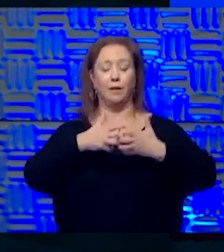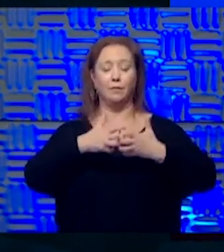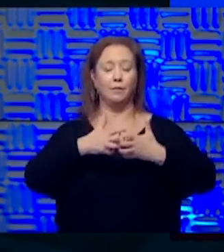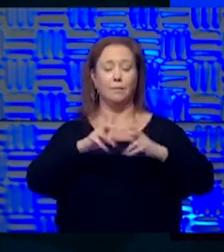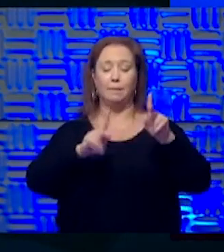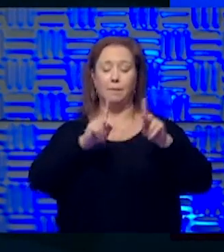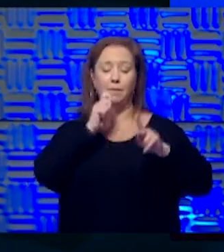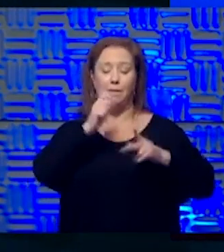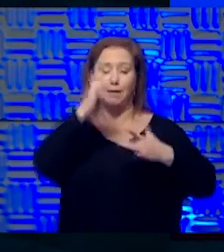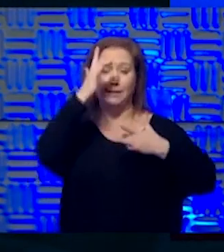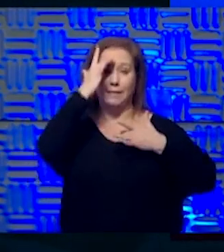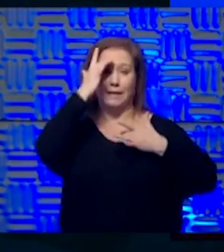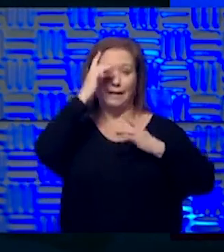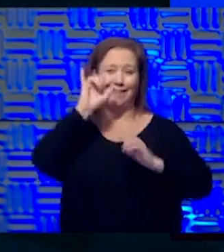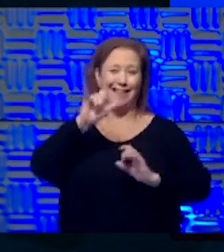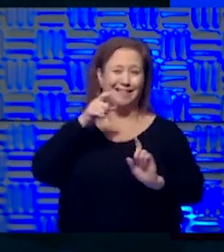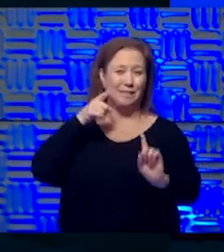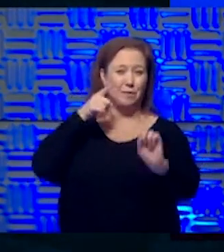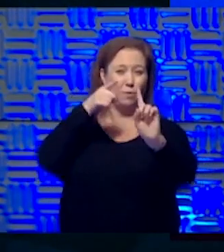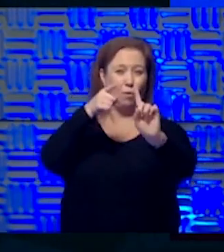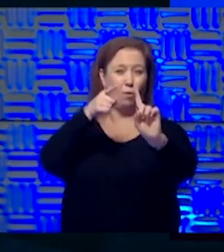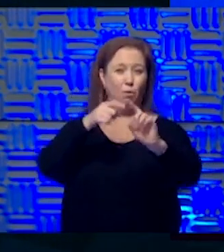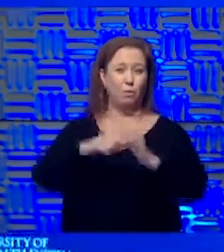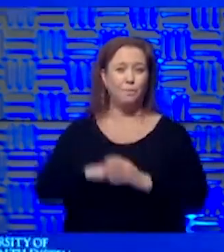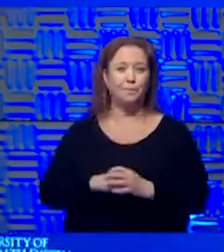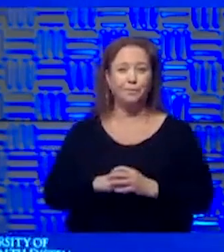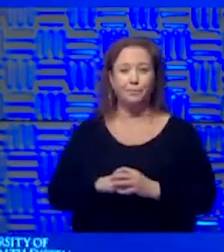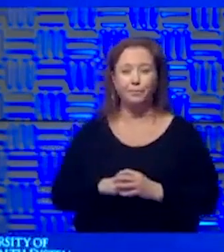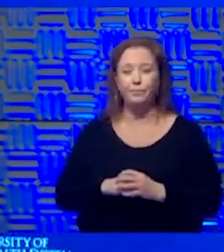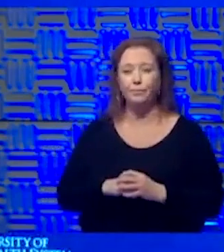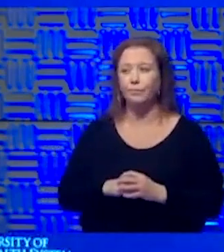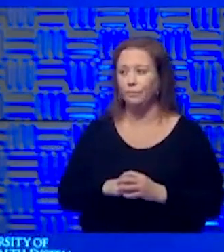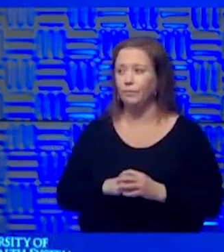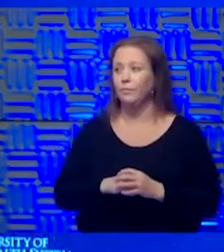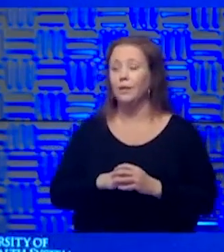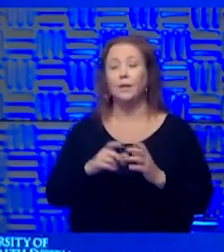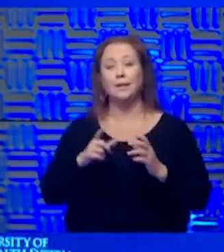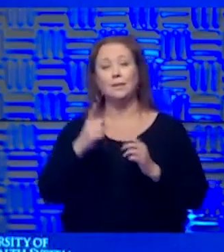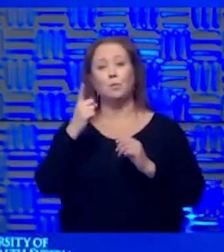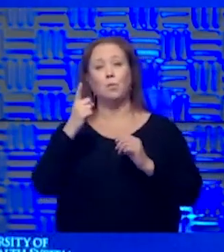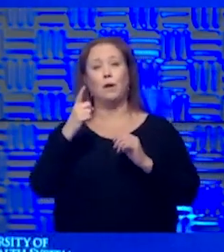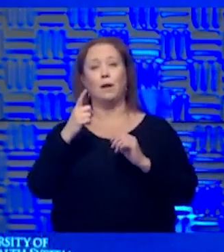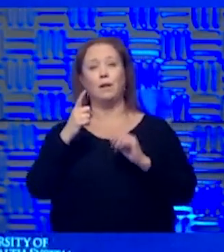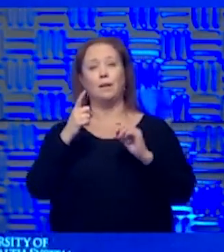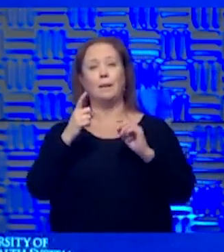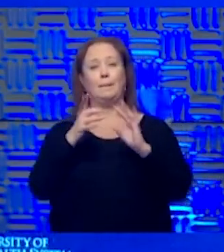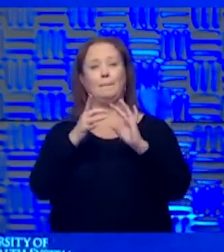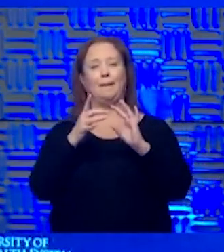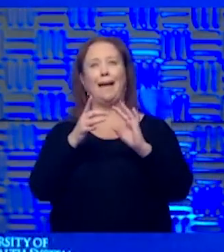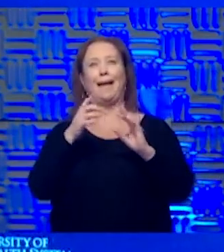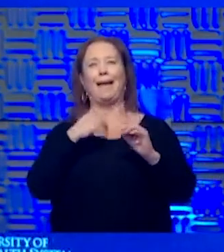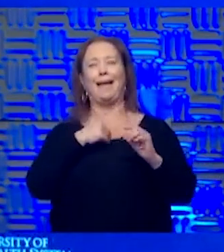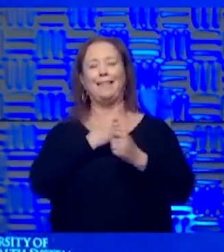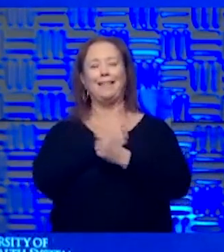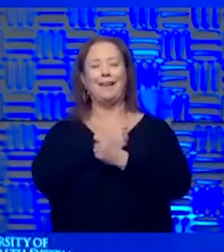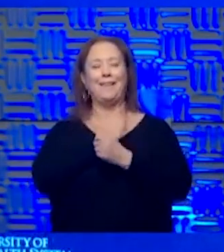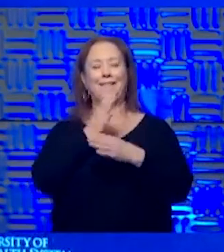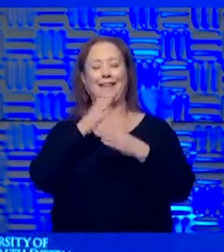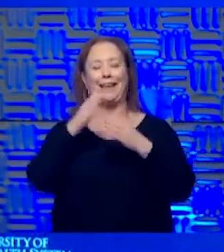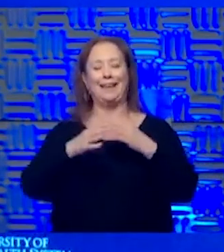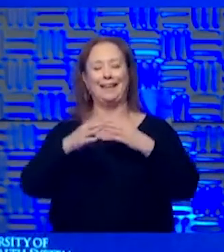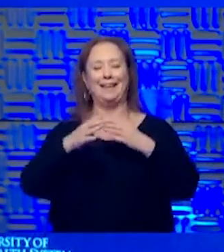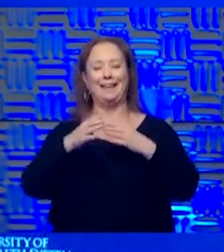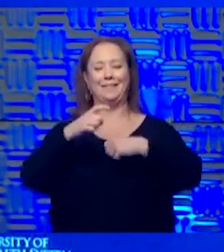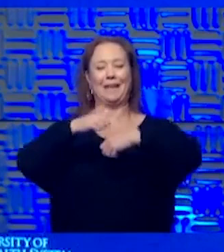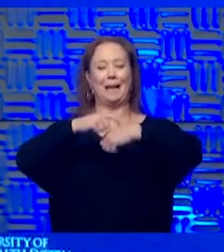goal. I think as we wind down, this is one of those moments where I get to tell my story. I love these end of the times because I get to tell stories